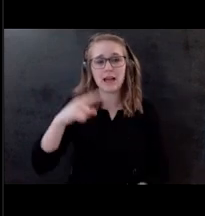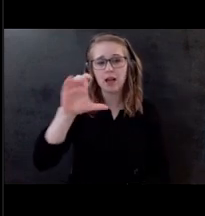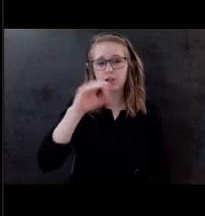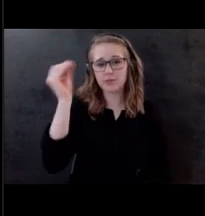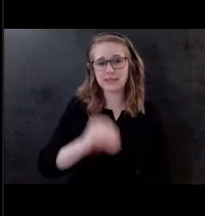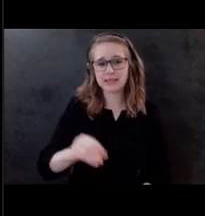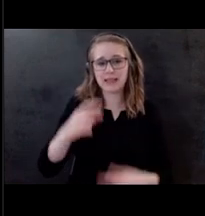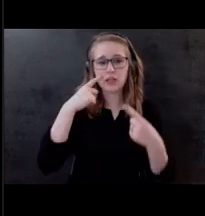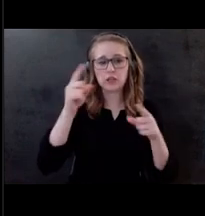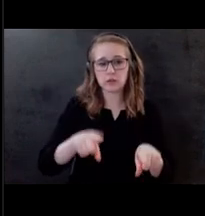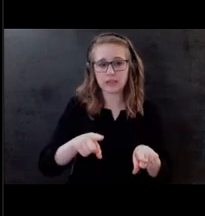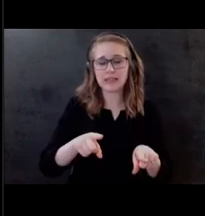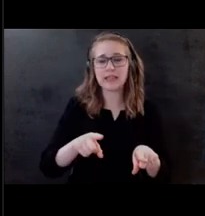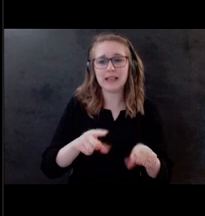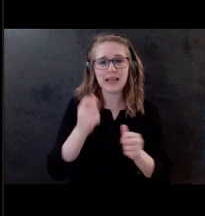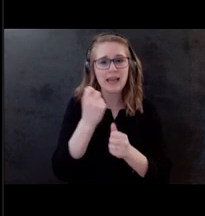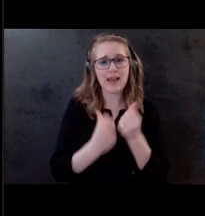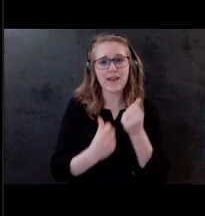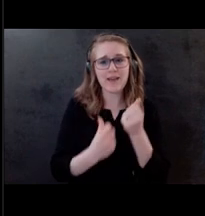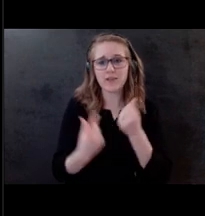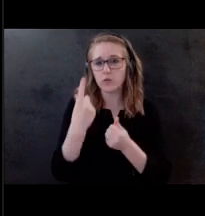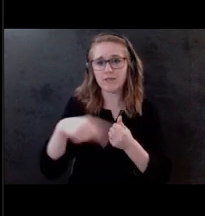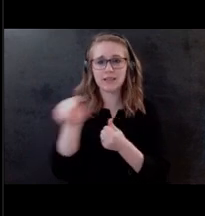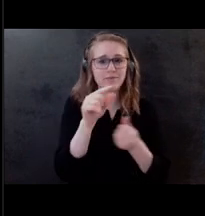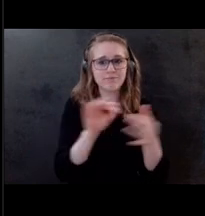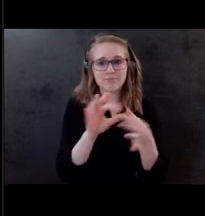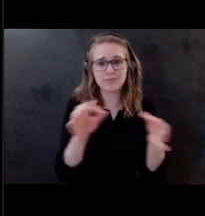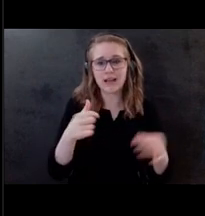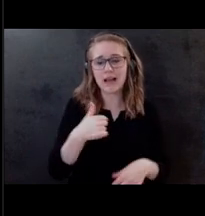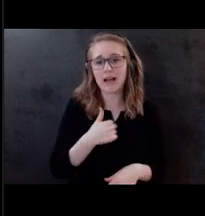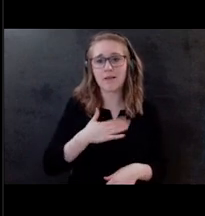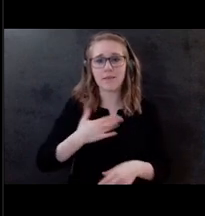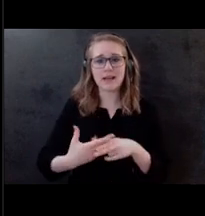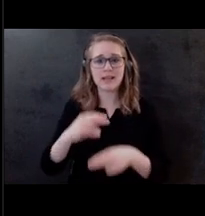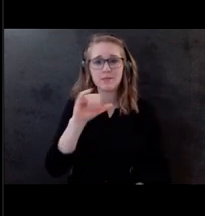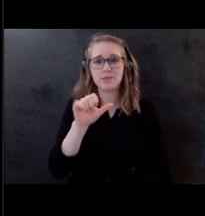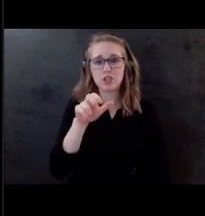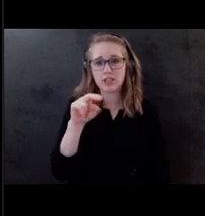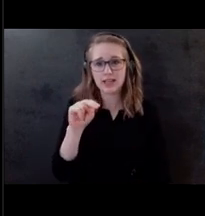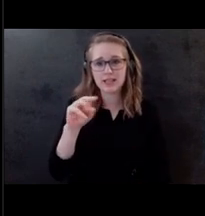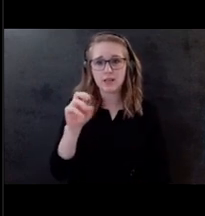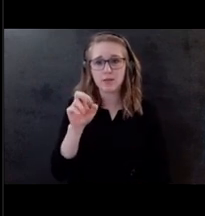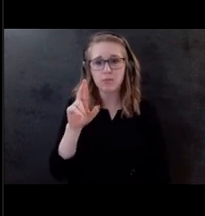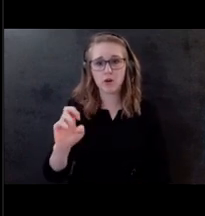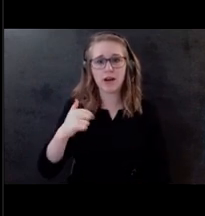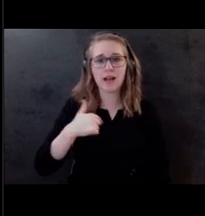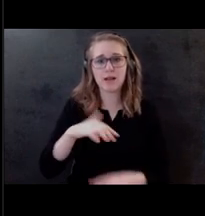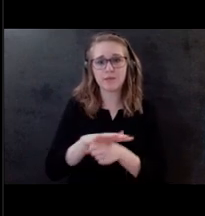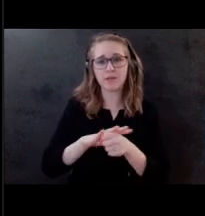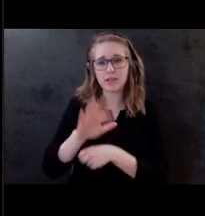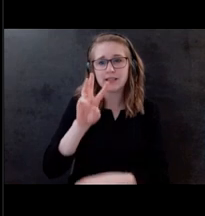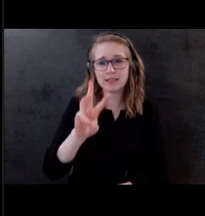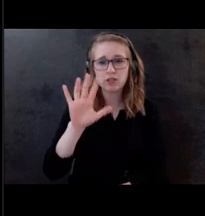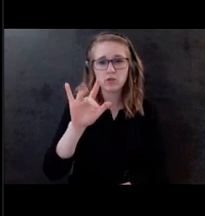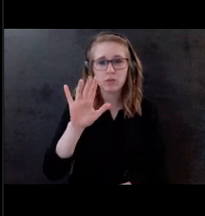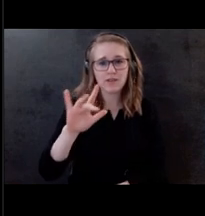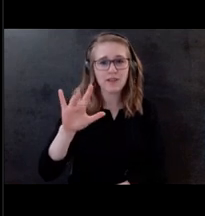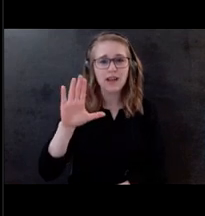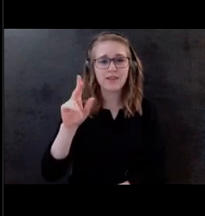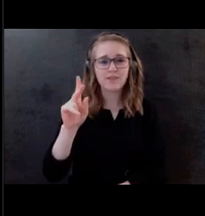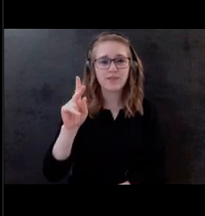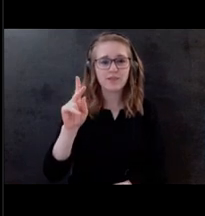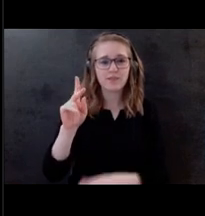with everybody who has spoken. I am, my name is Jason Mora. I am at 625 Casa Loma Boulevard.